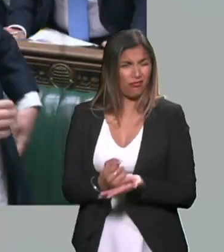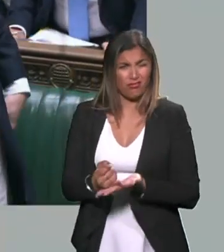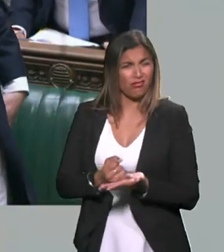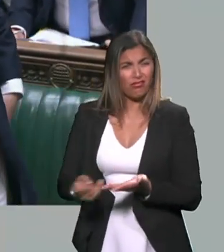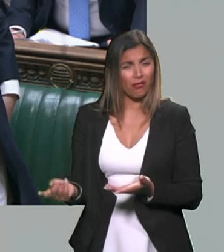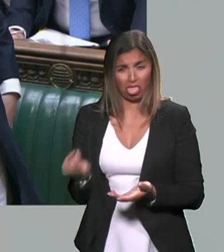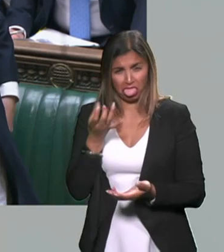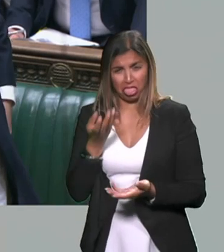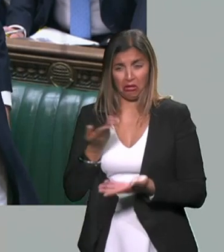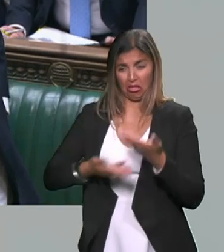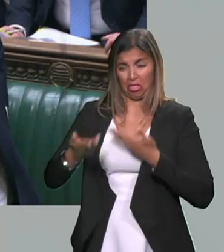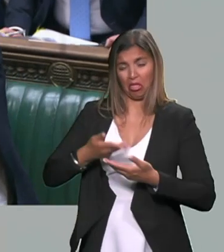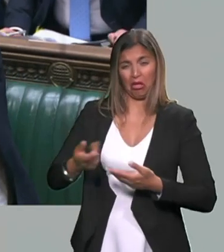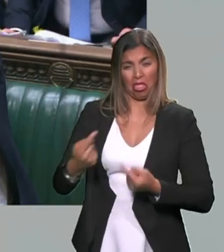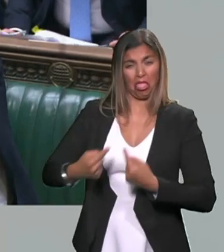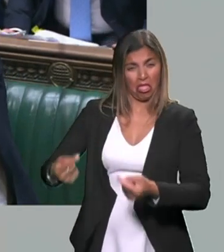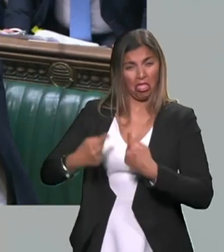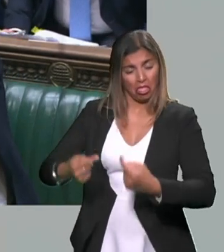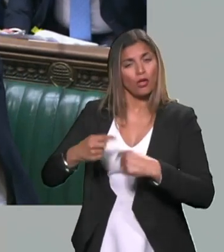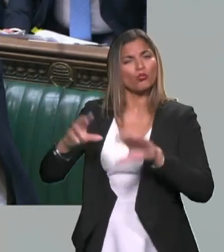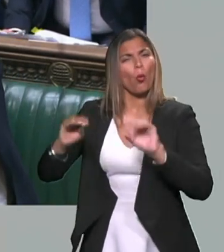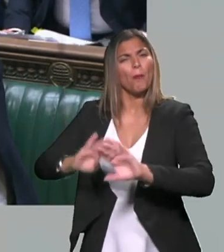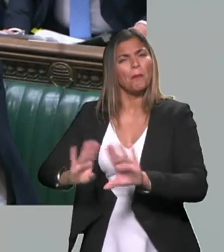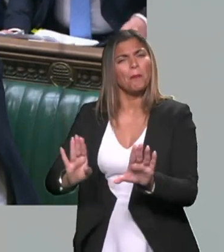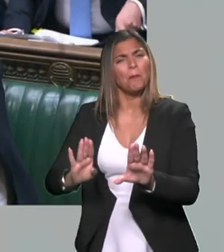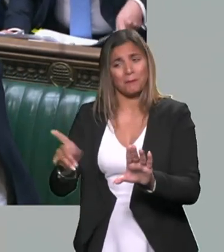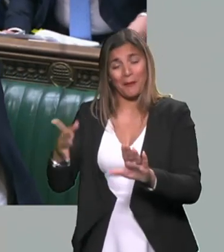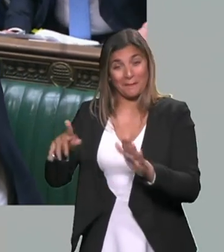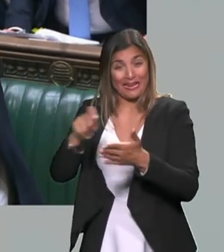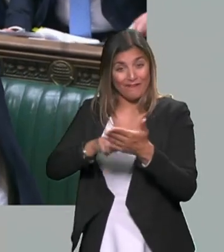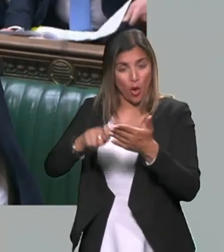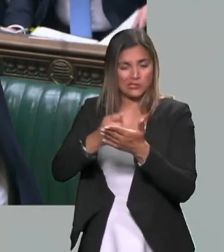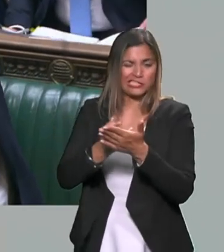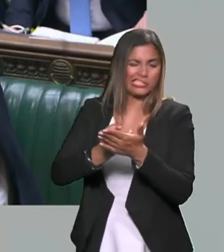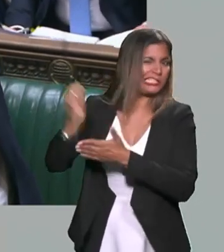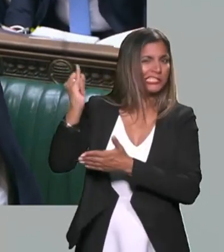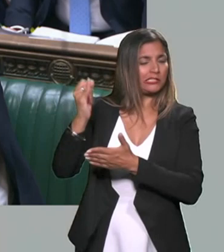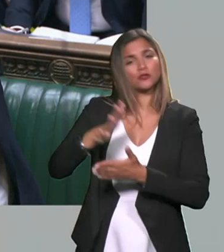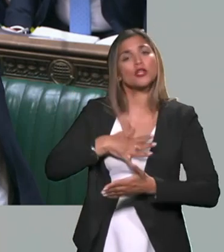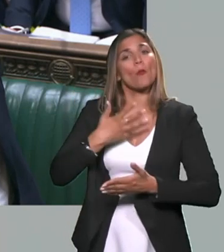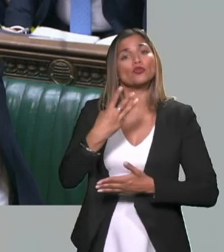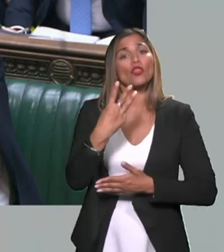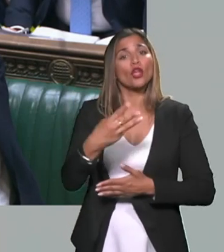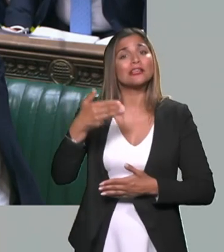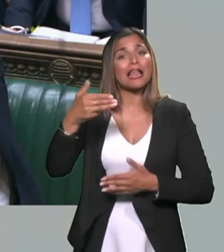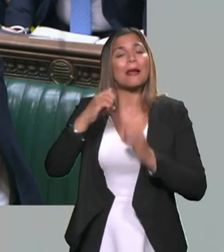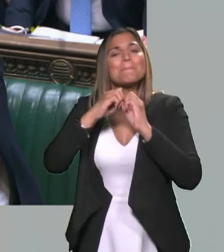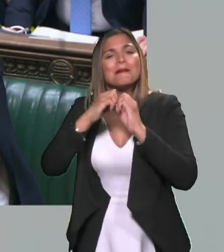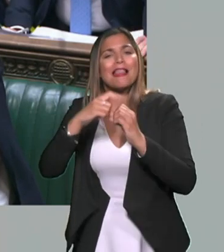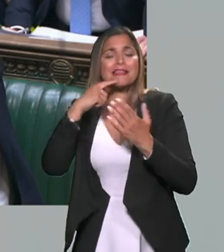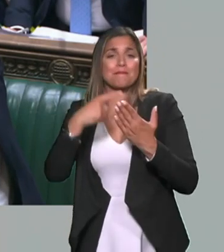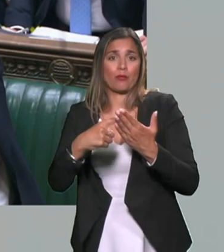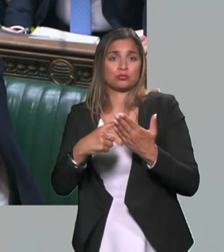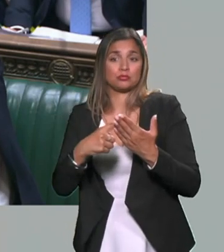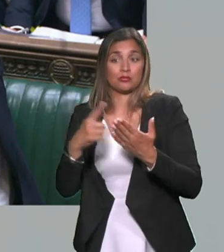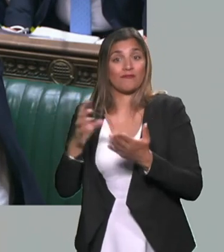the party that voted against the £39 billion which is necessary to pay for those